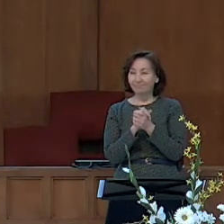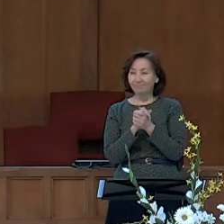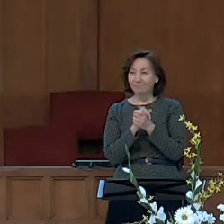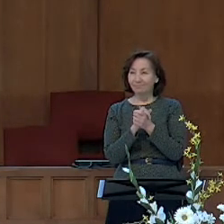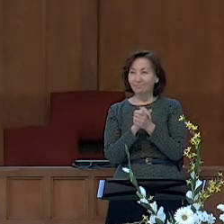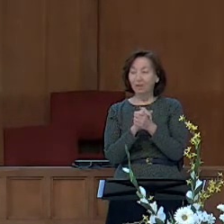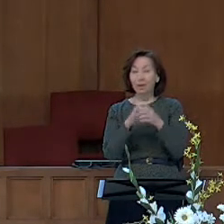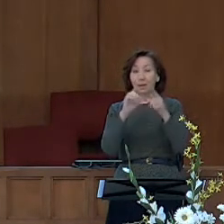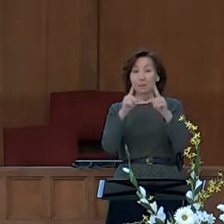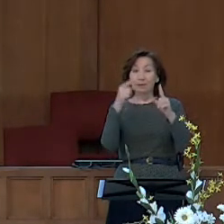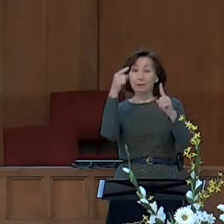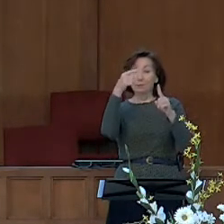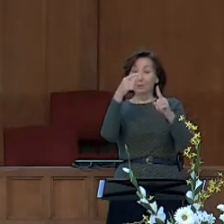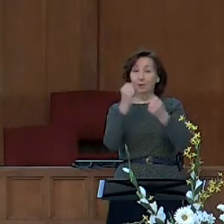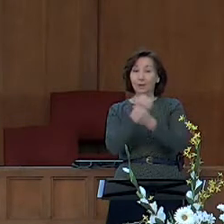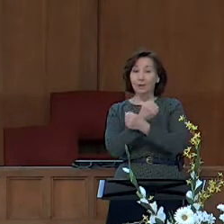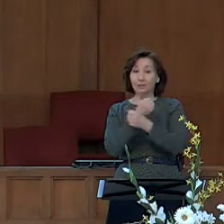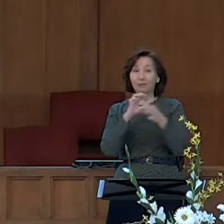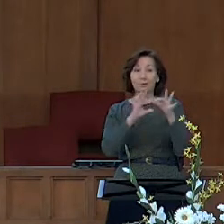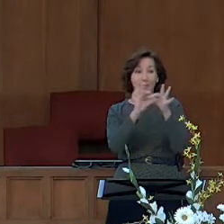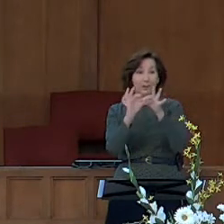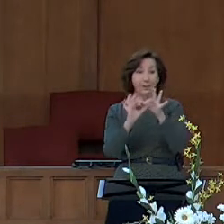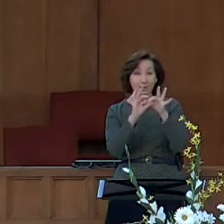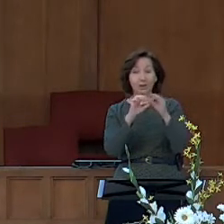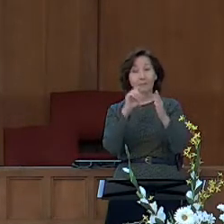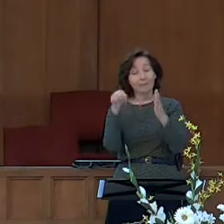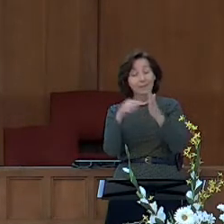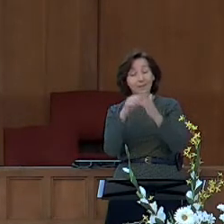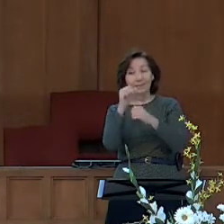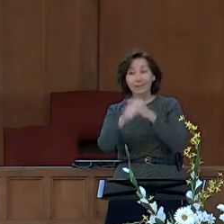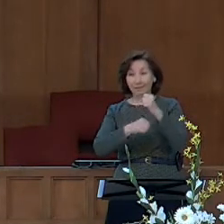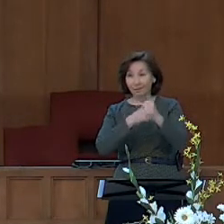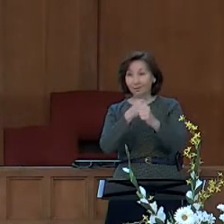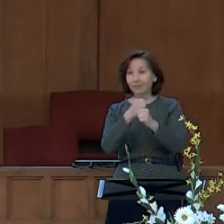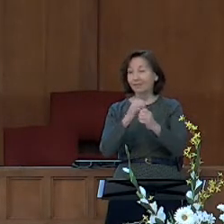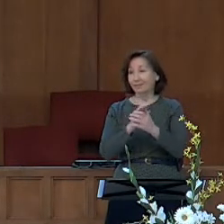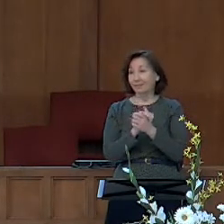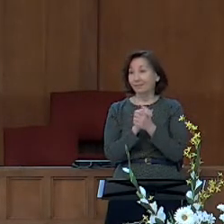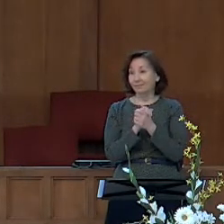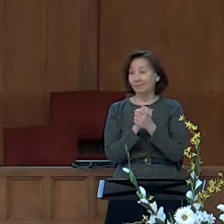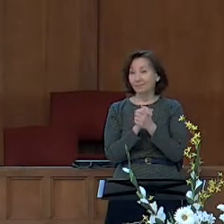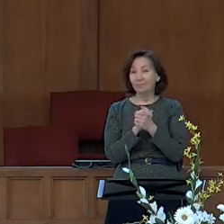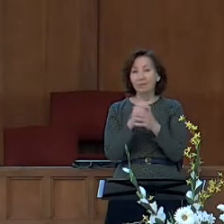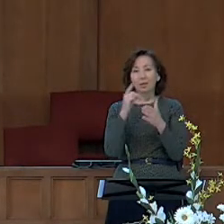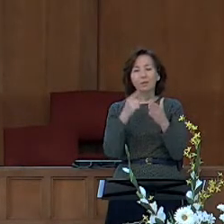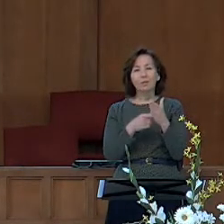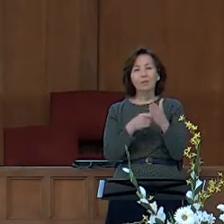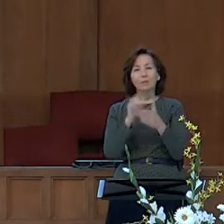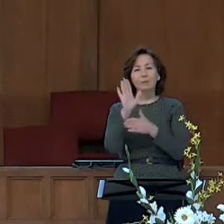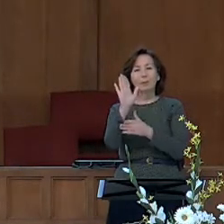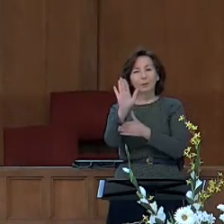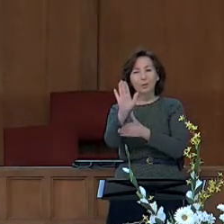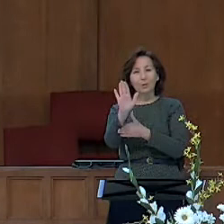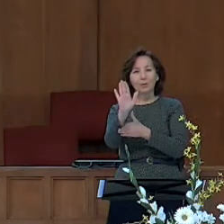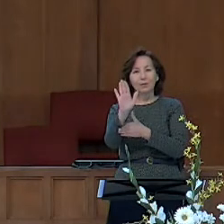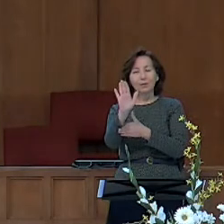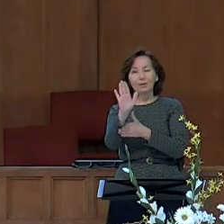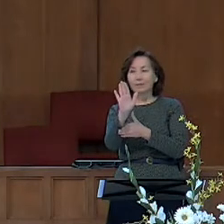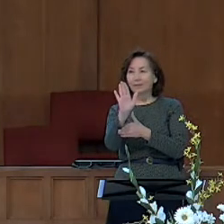With a focus on love and relationships this year, what is going to be your